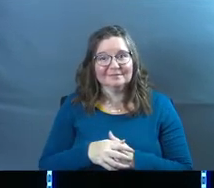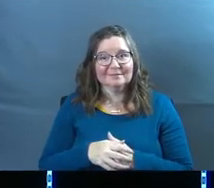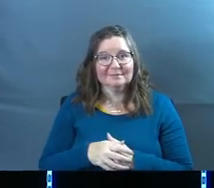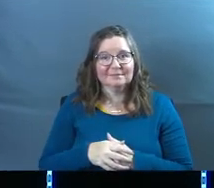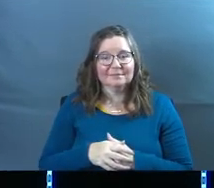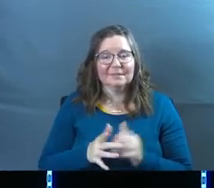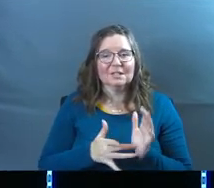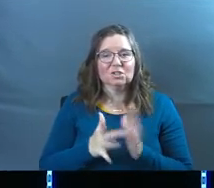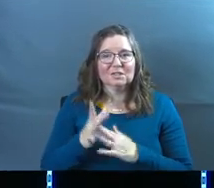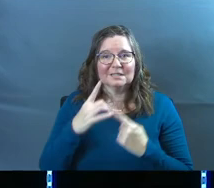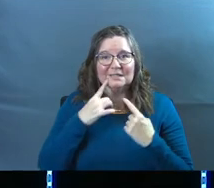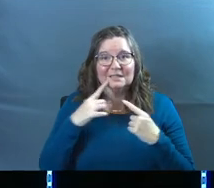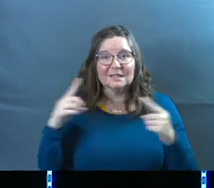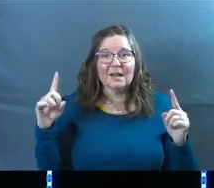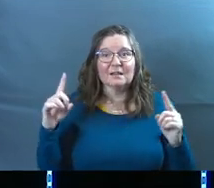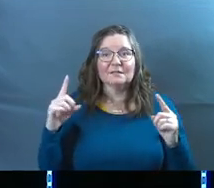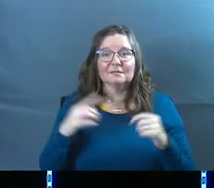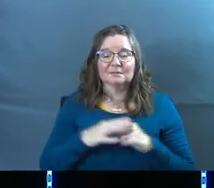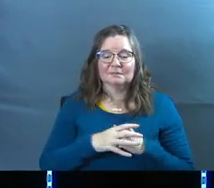And Jesus